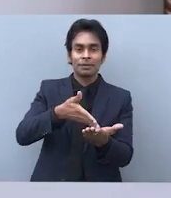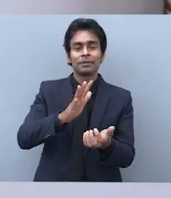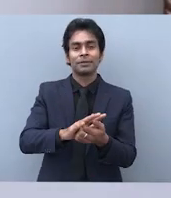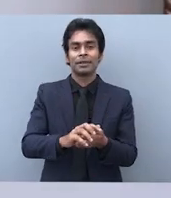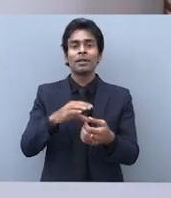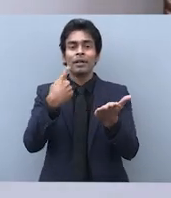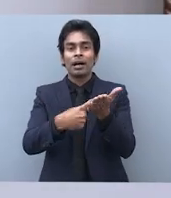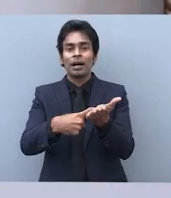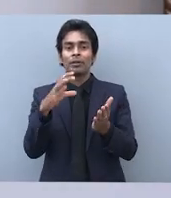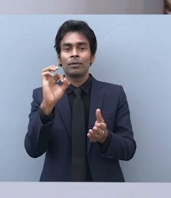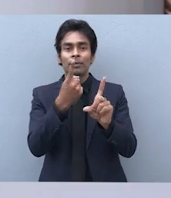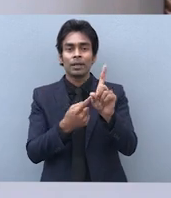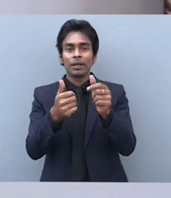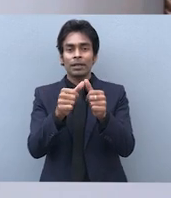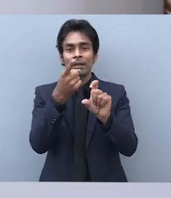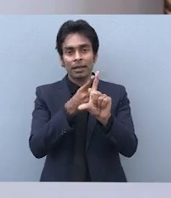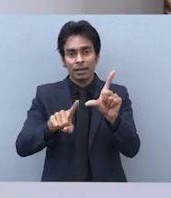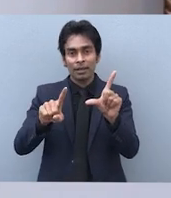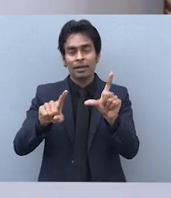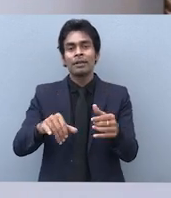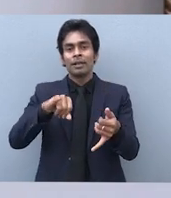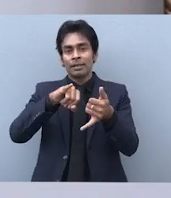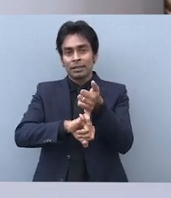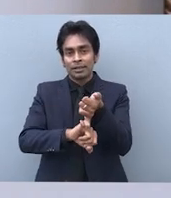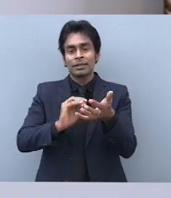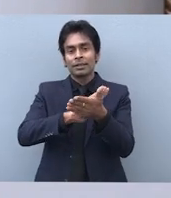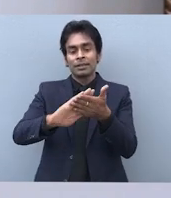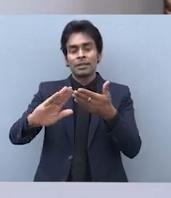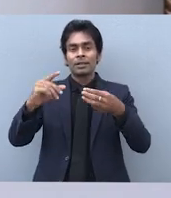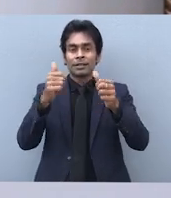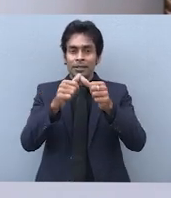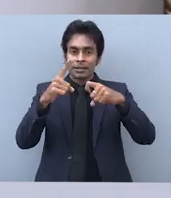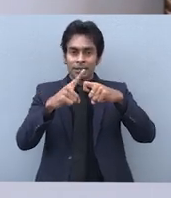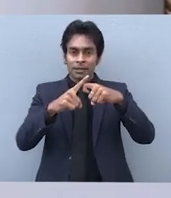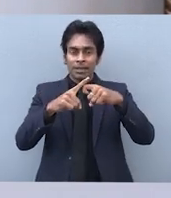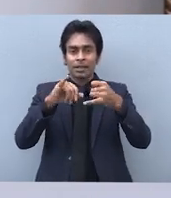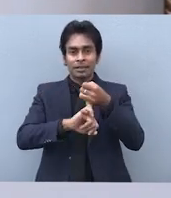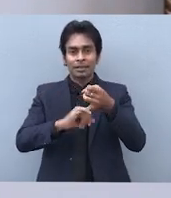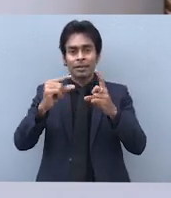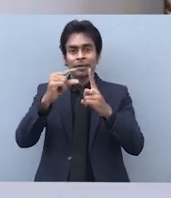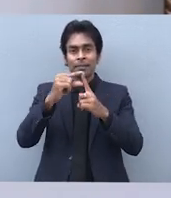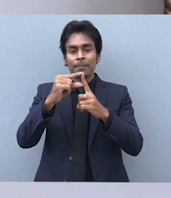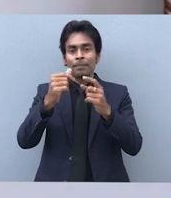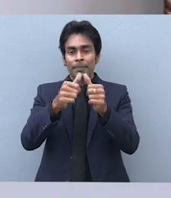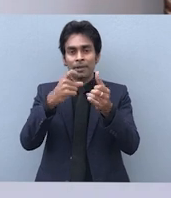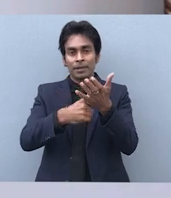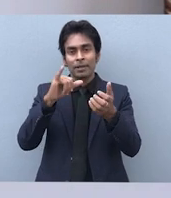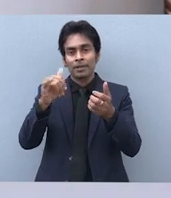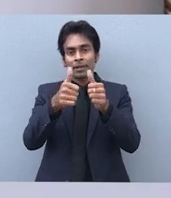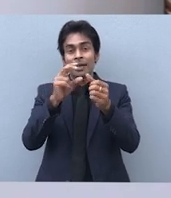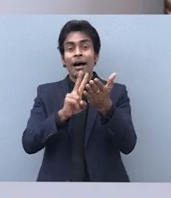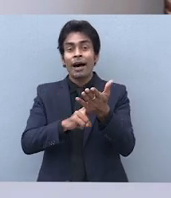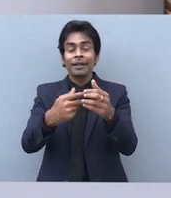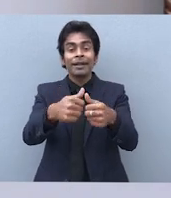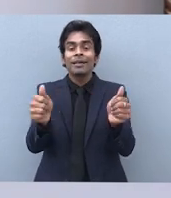were all thinking we have to scream and shout and bring this back, a person back. But the Royal Shakespearean Theatre